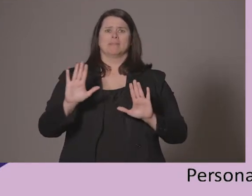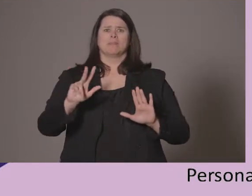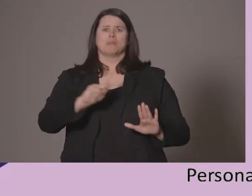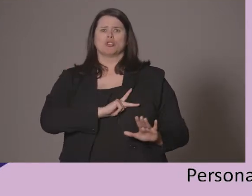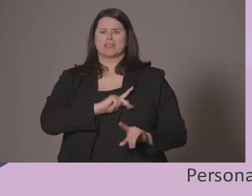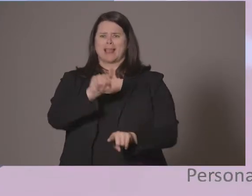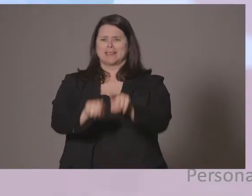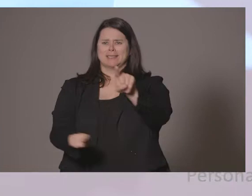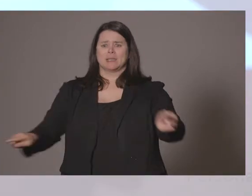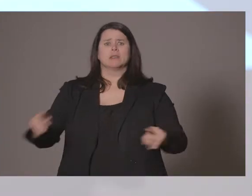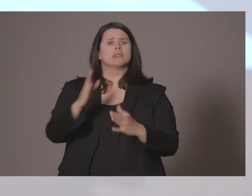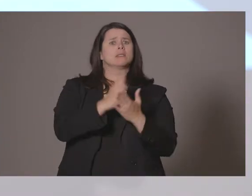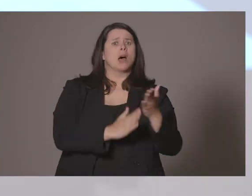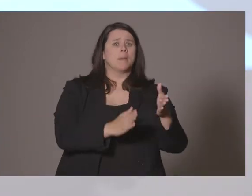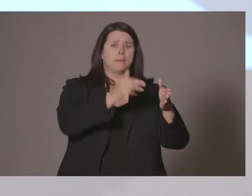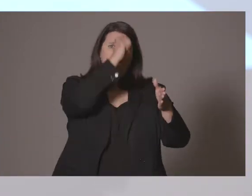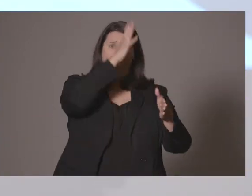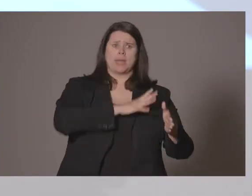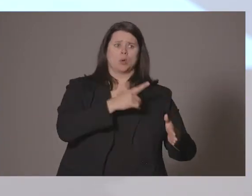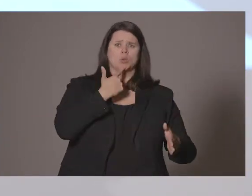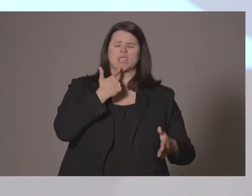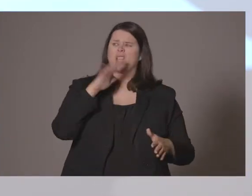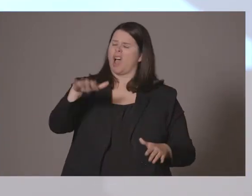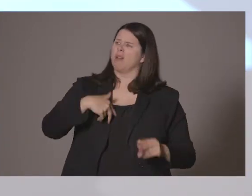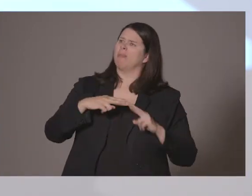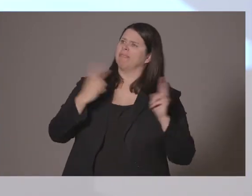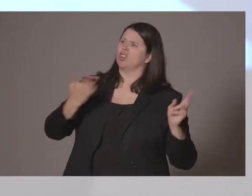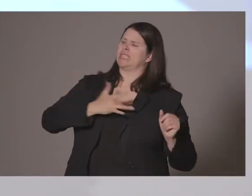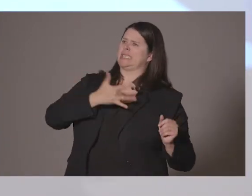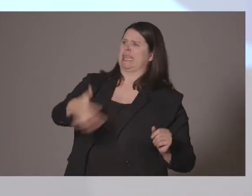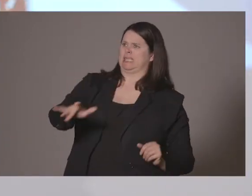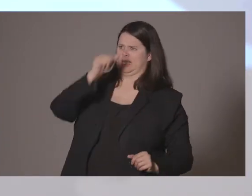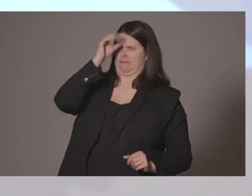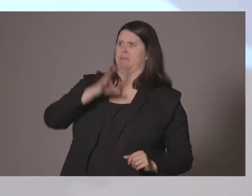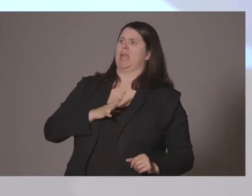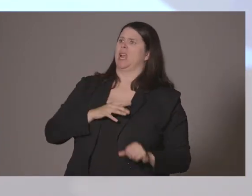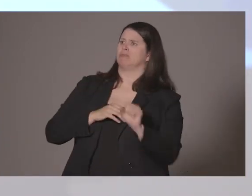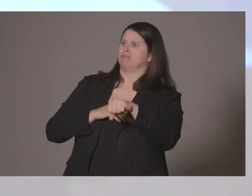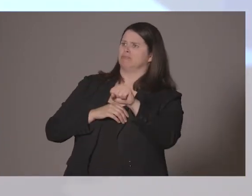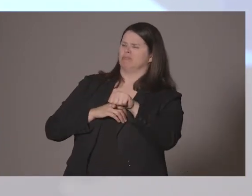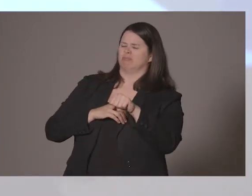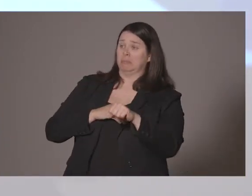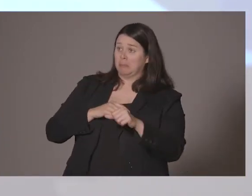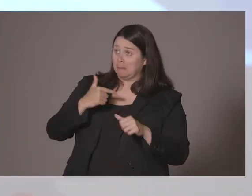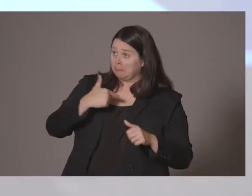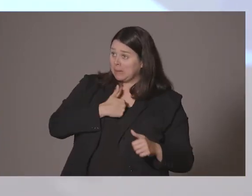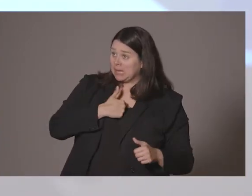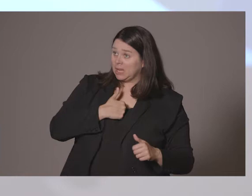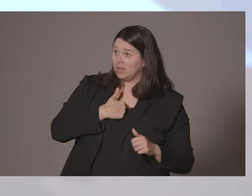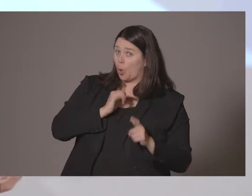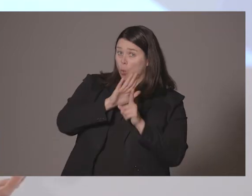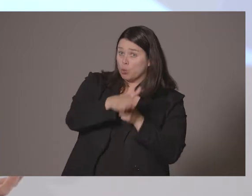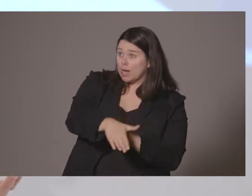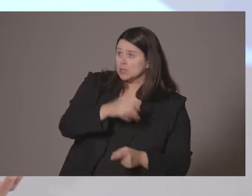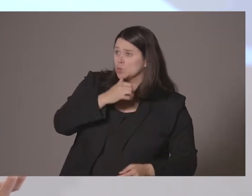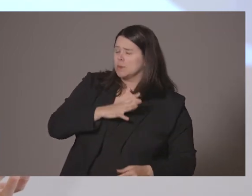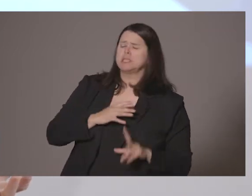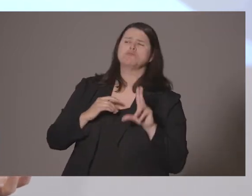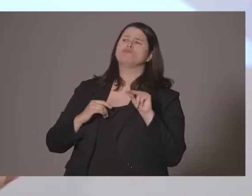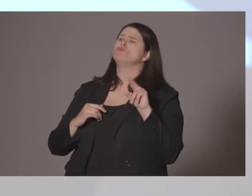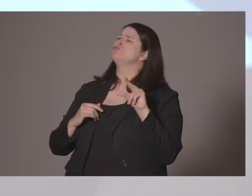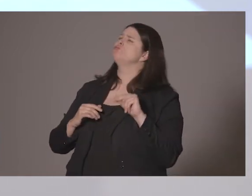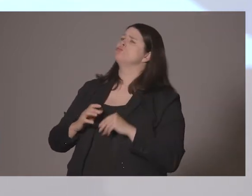sensitive man. So there's no way that I also engage with this. And